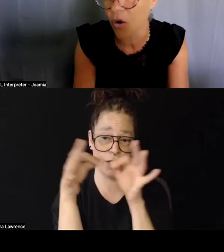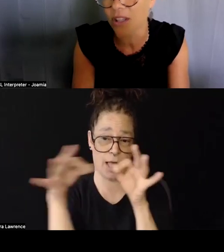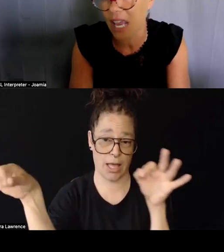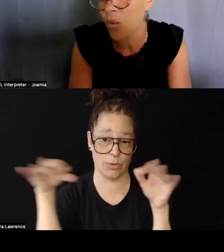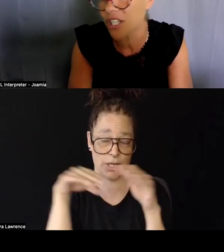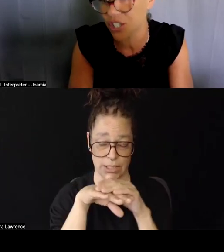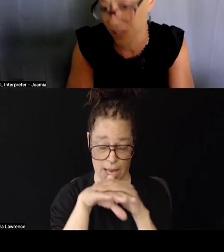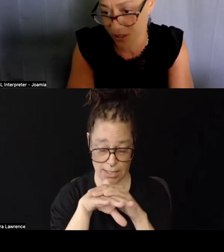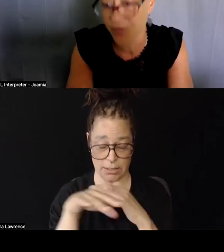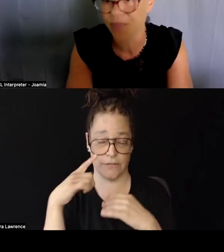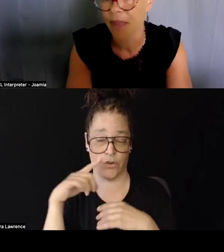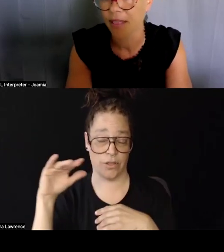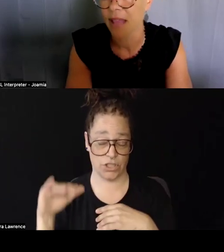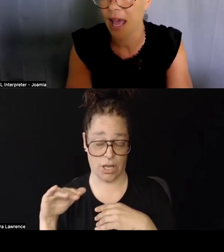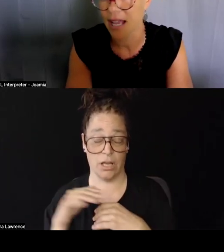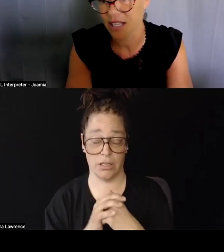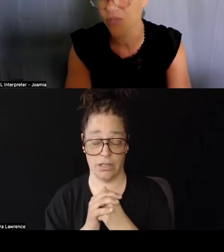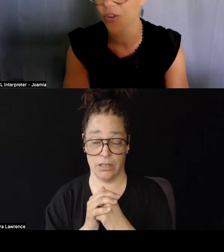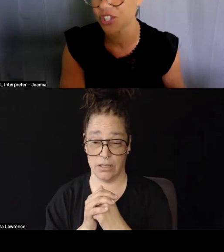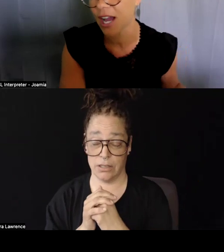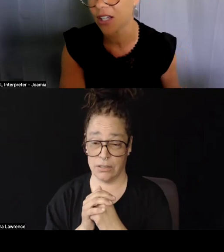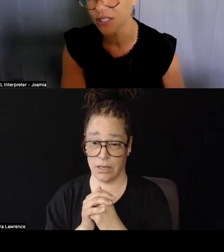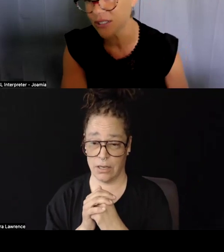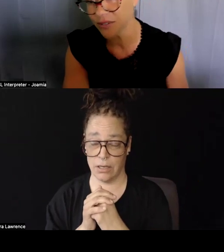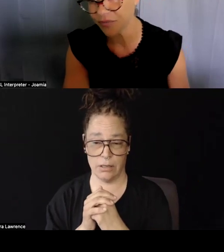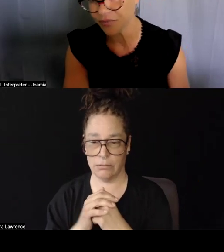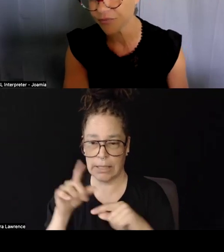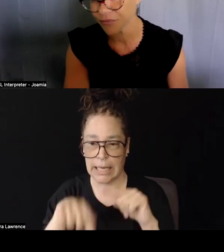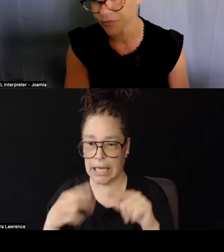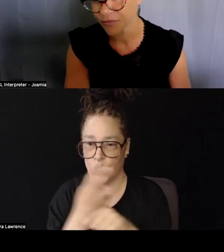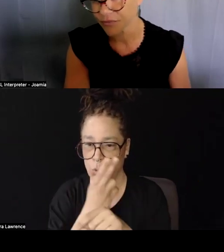captioning or language access for the child,